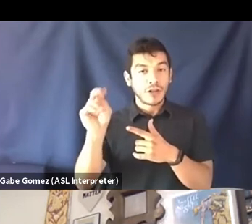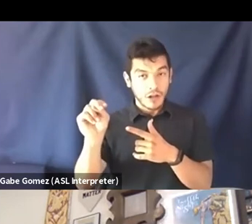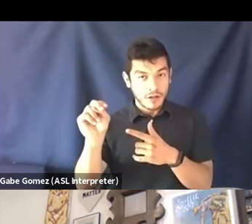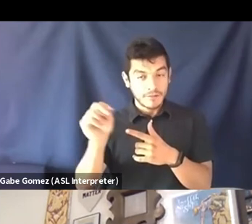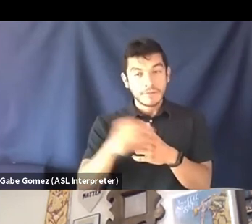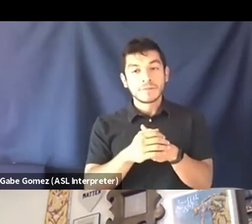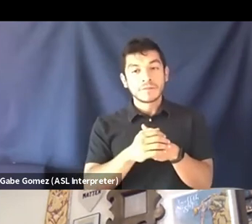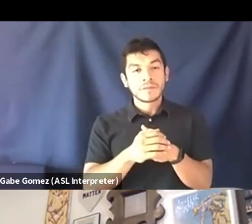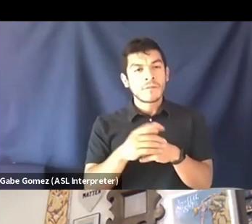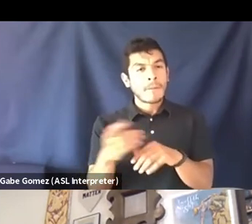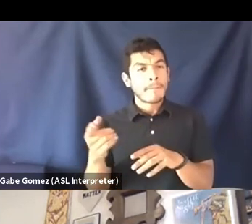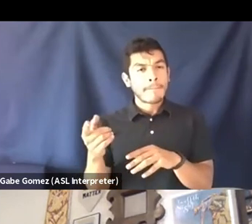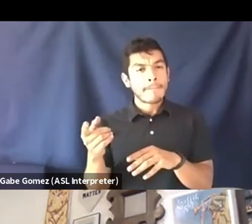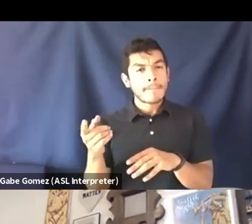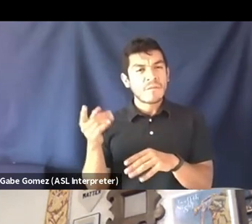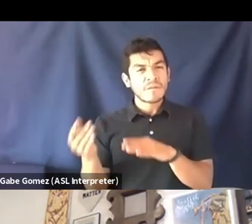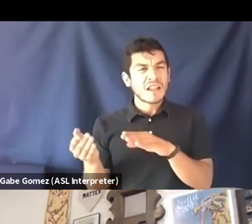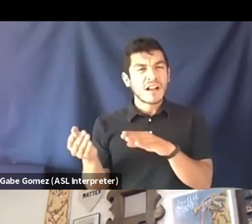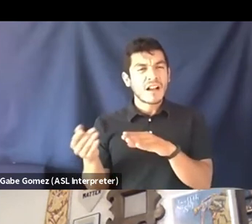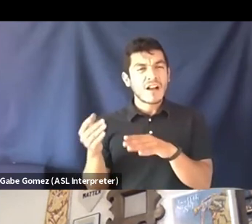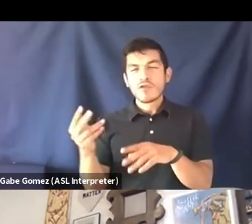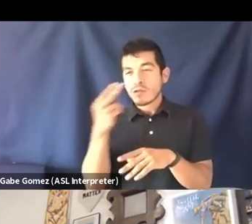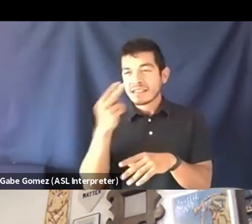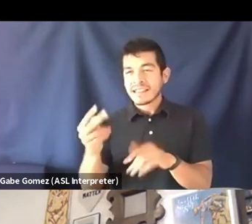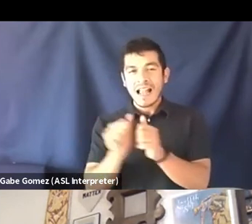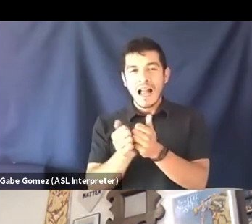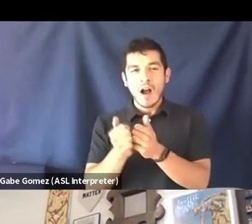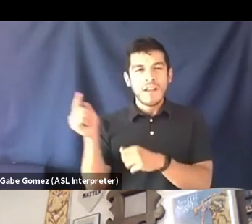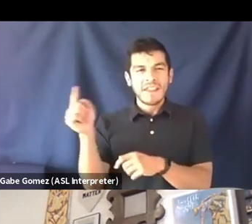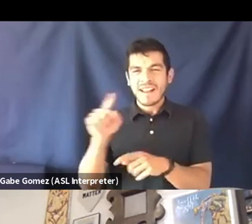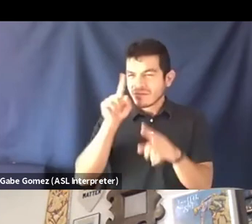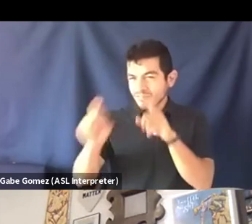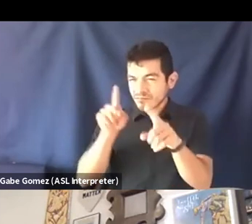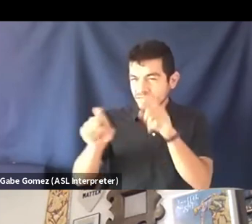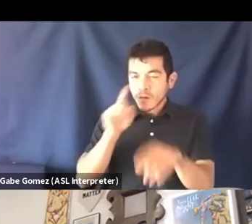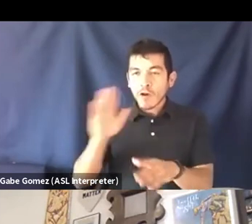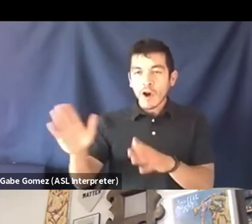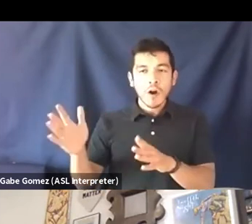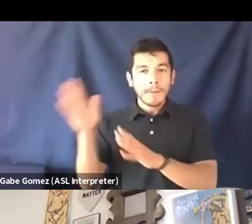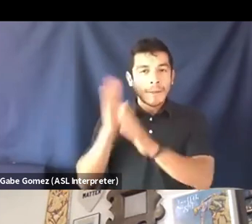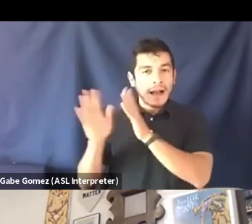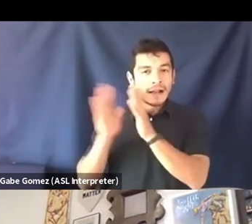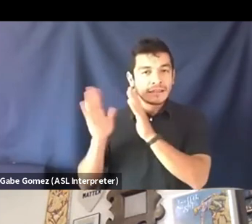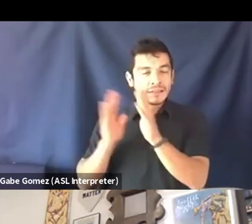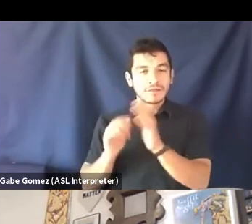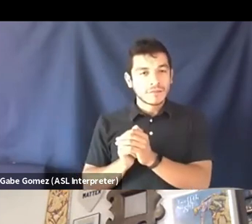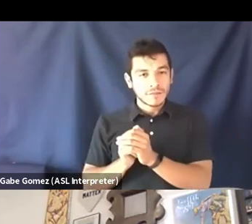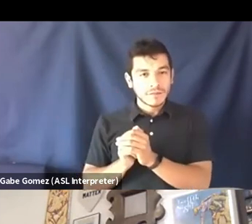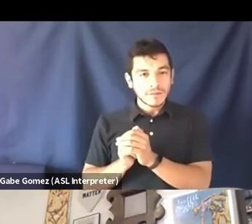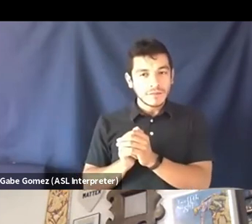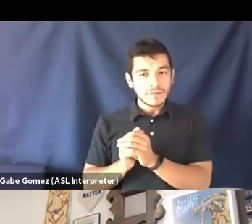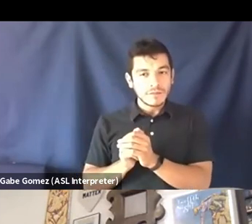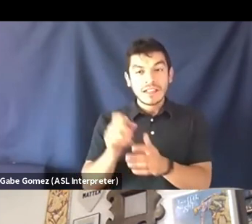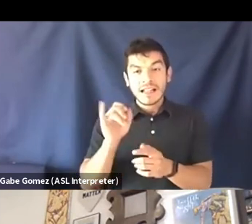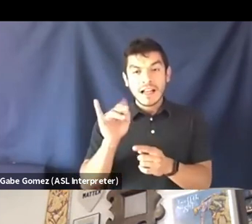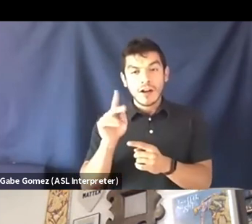how she is essentially interrogated for her past. Erika, what made you want